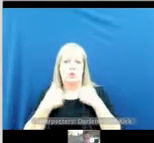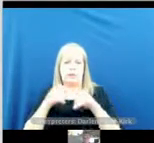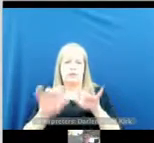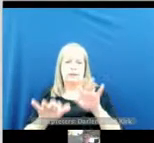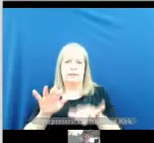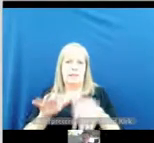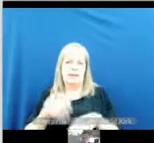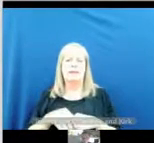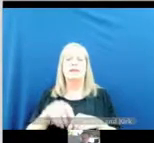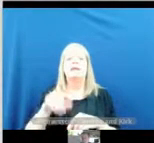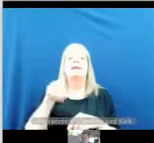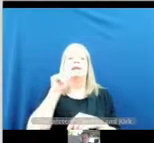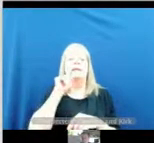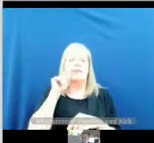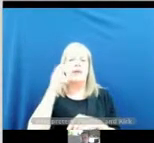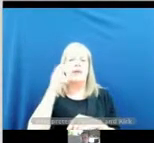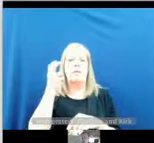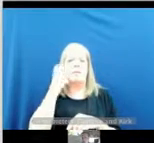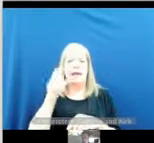It's